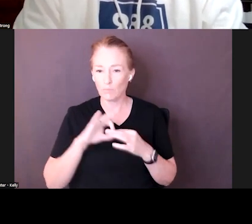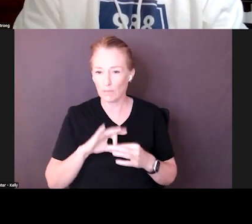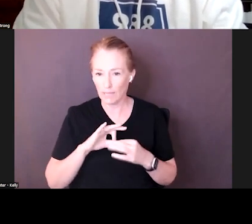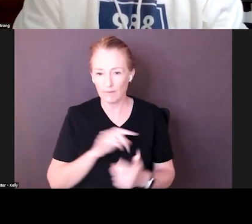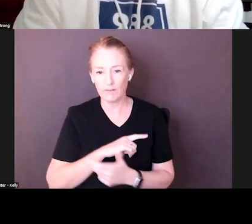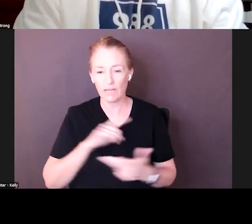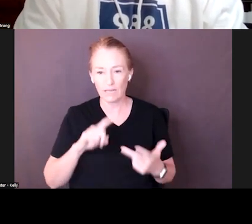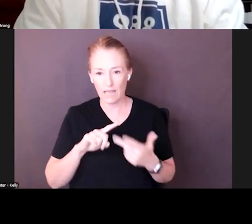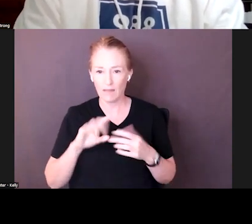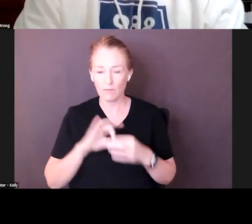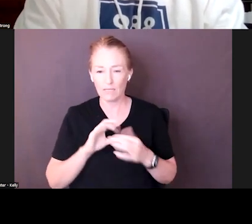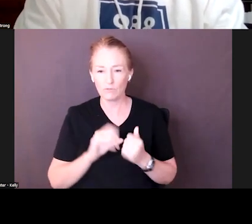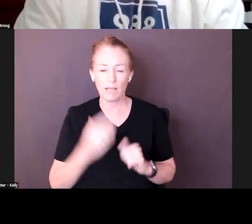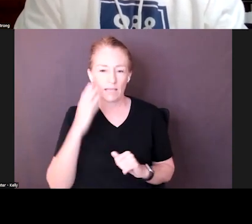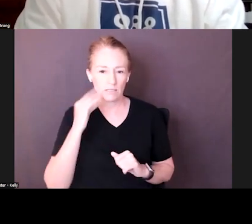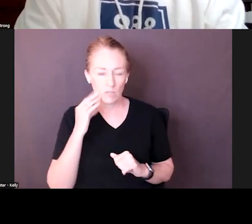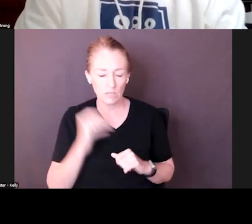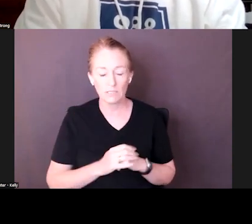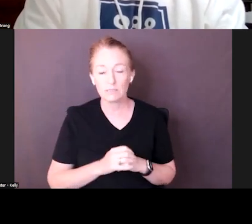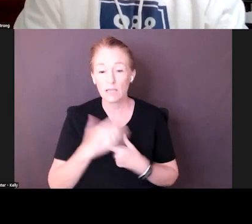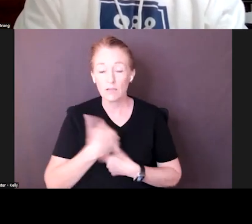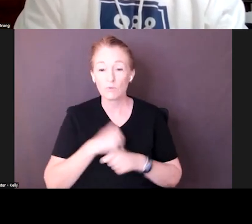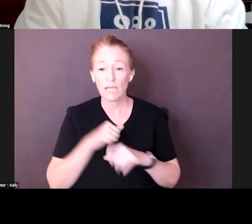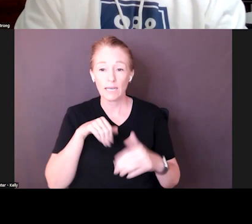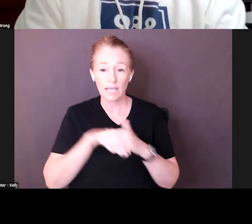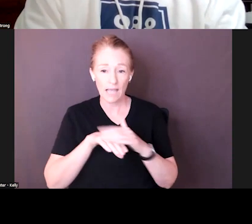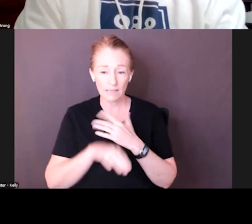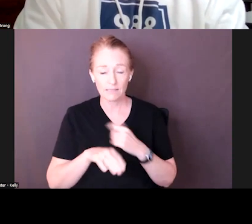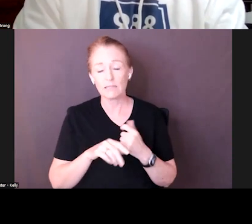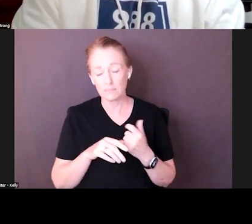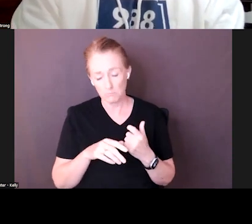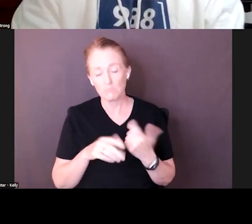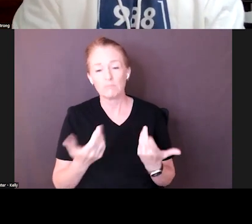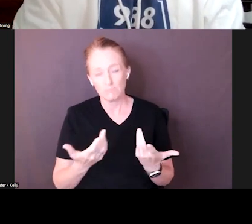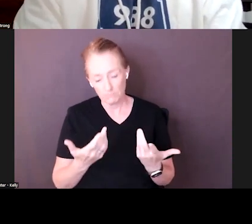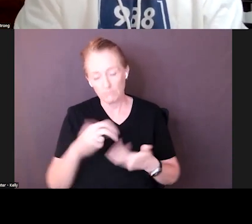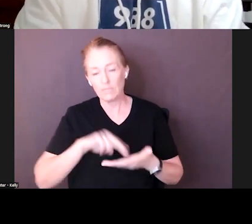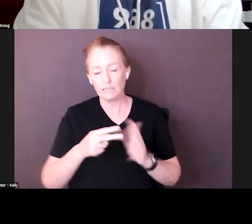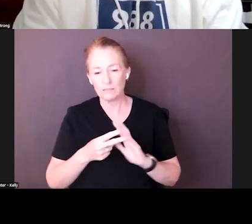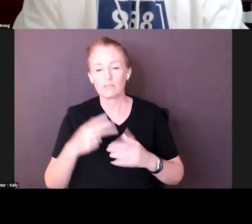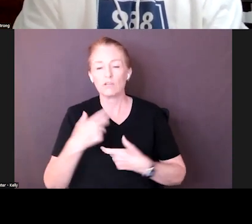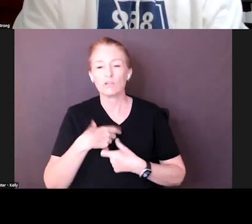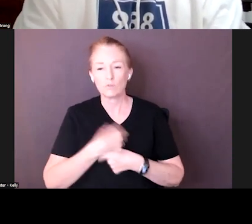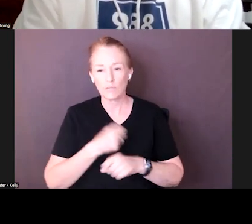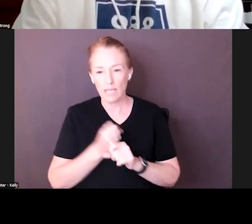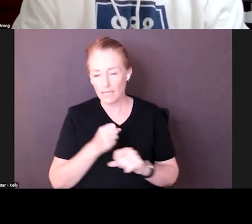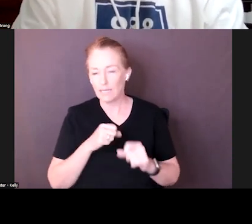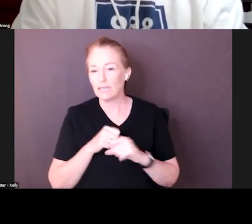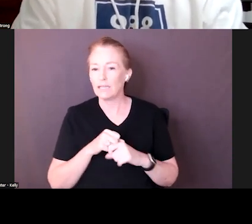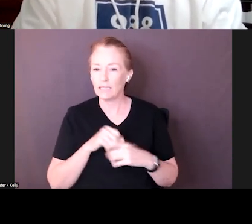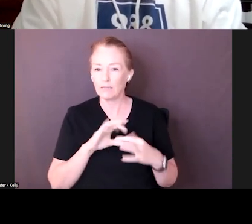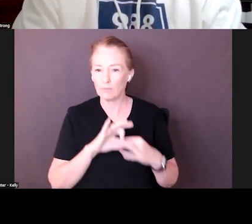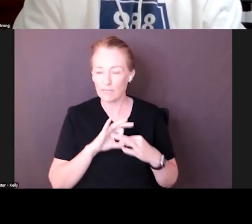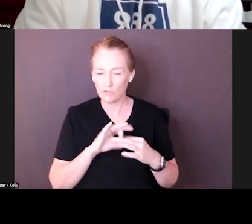to utilize. Creating access is about creating relationship. Suicide prevention efforts have taught us that having